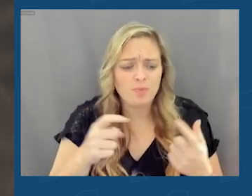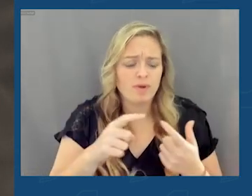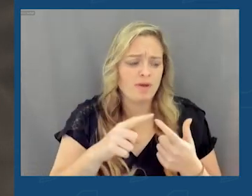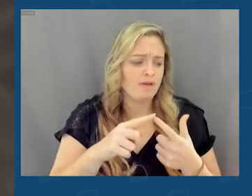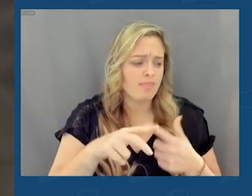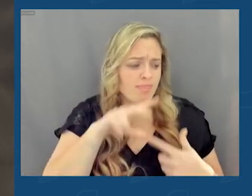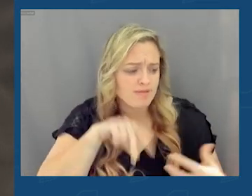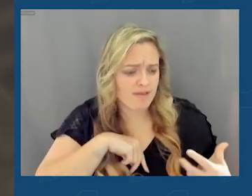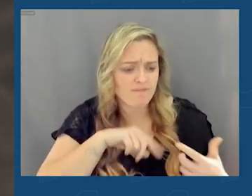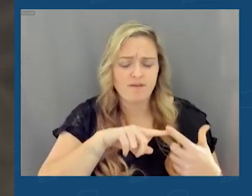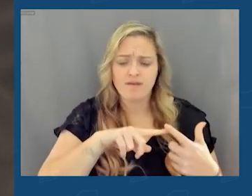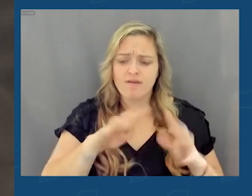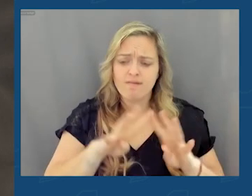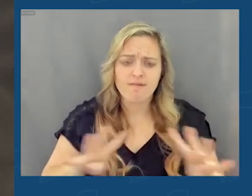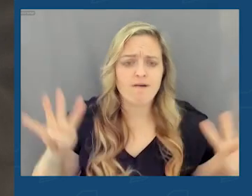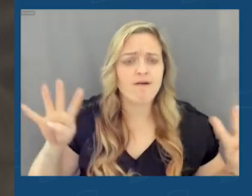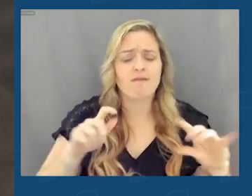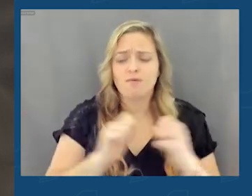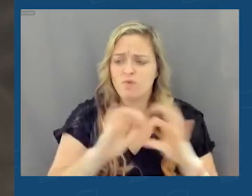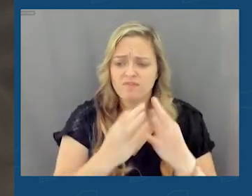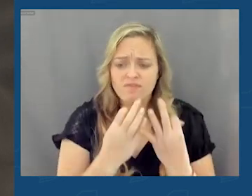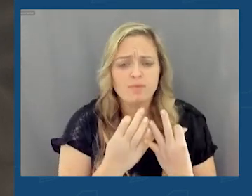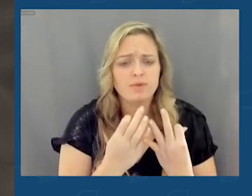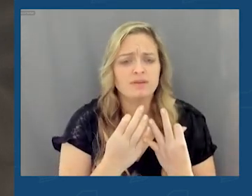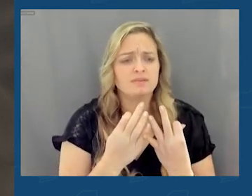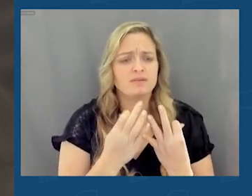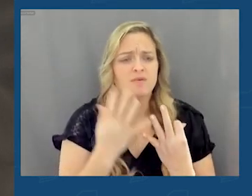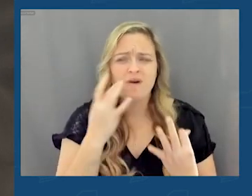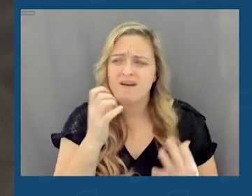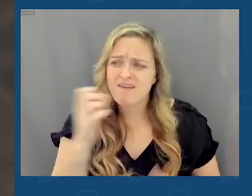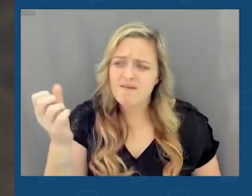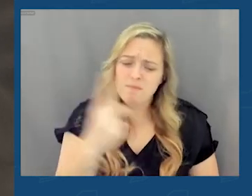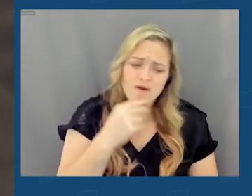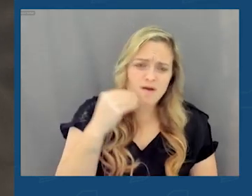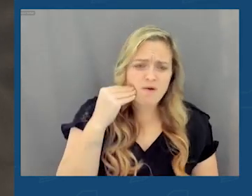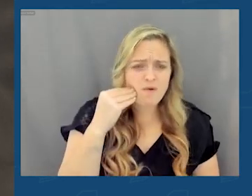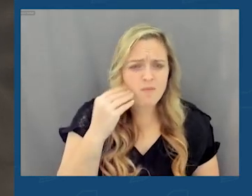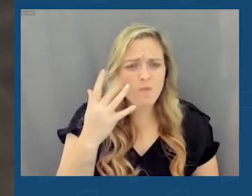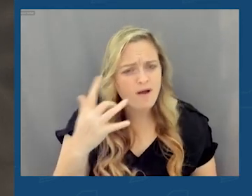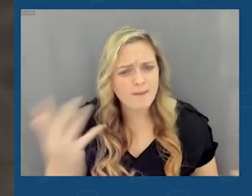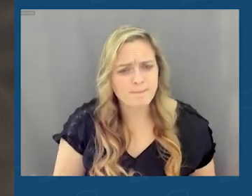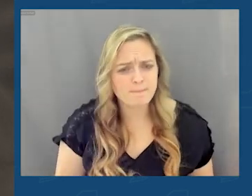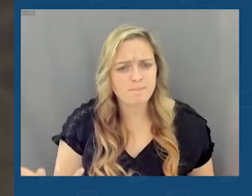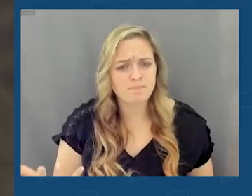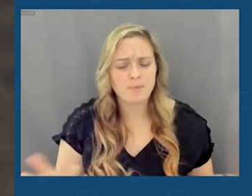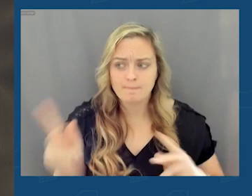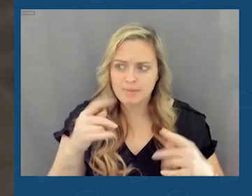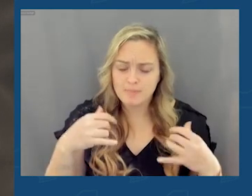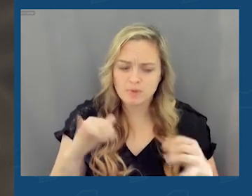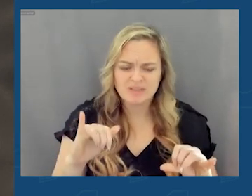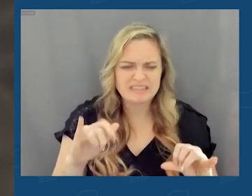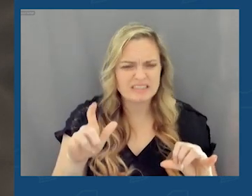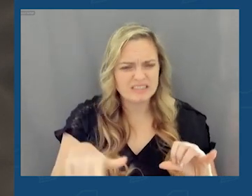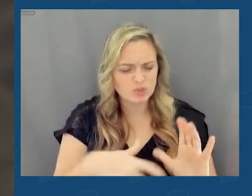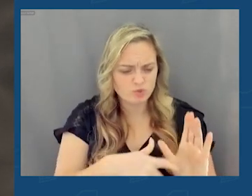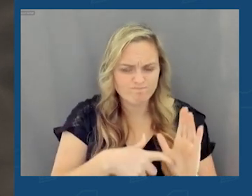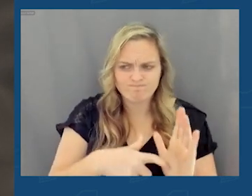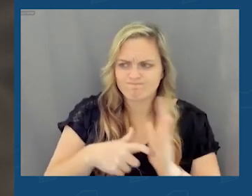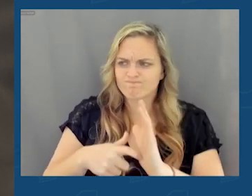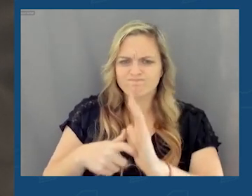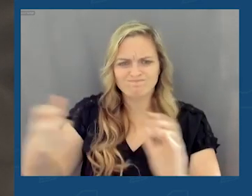Year with their families? Why are not people across this world demanding the freedom of these